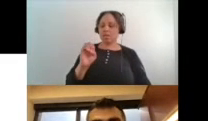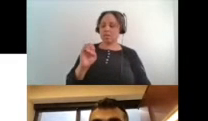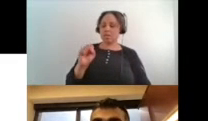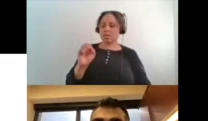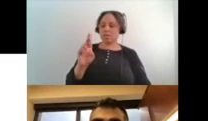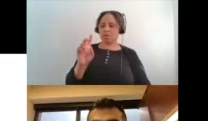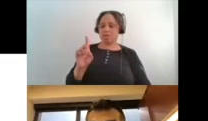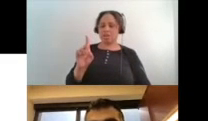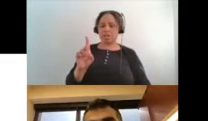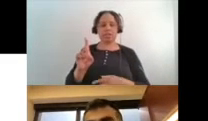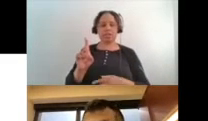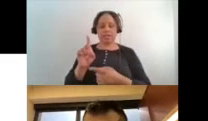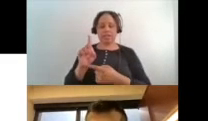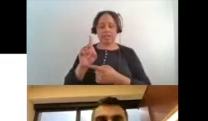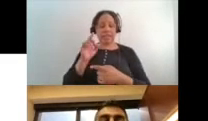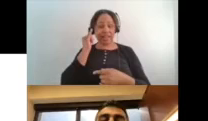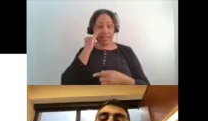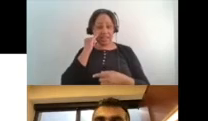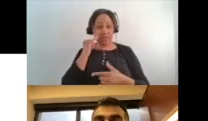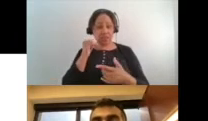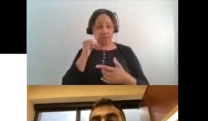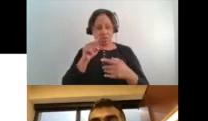failure, you have 4 options. If you do nothing,